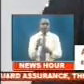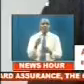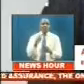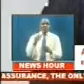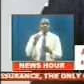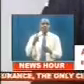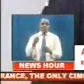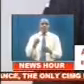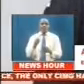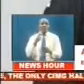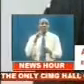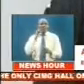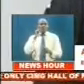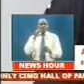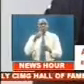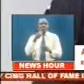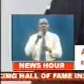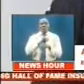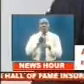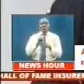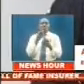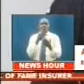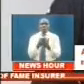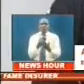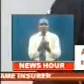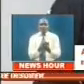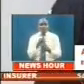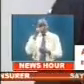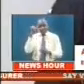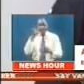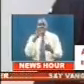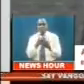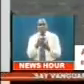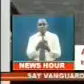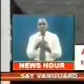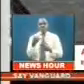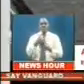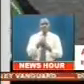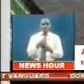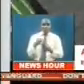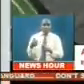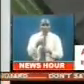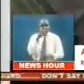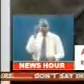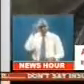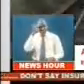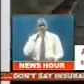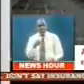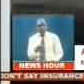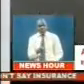Lagos to Abidjan. That one is very good. So the perspective are very good for country. And you know, actually,